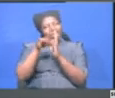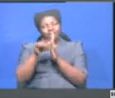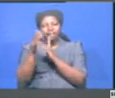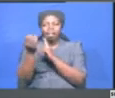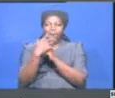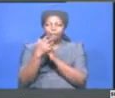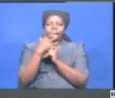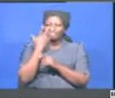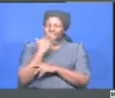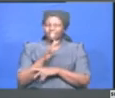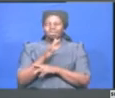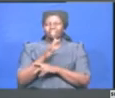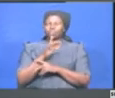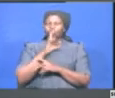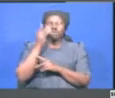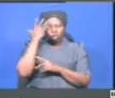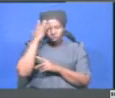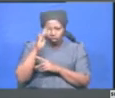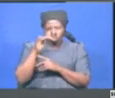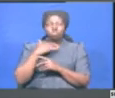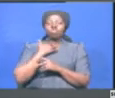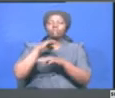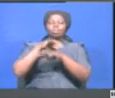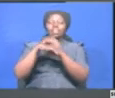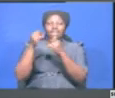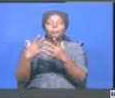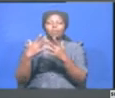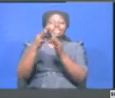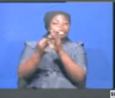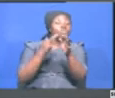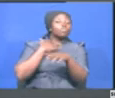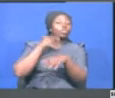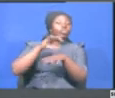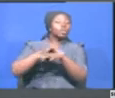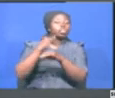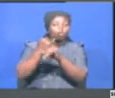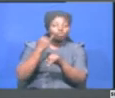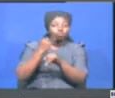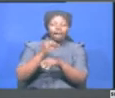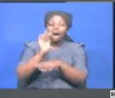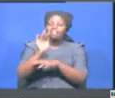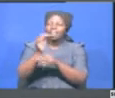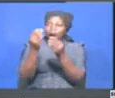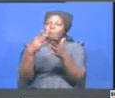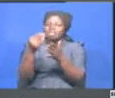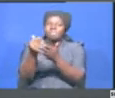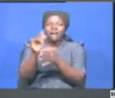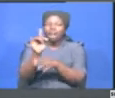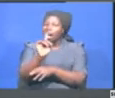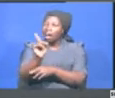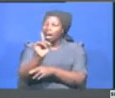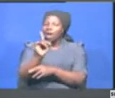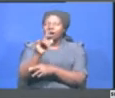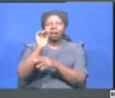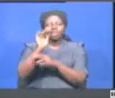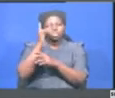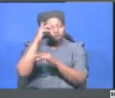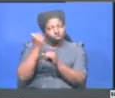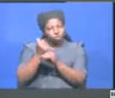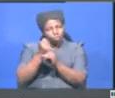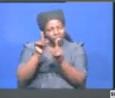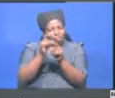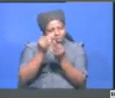going to get. If you want to get employment, don't ask for how much. Ask for the job. Even if it's for free, you get experience. And then money will come.